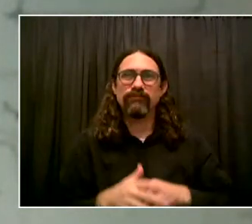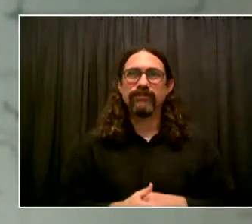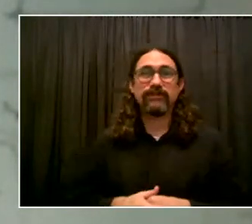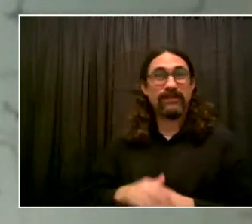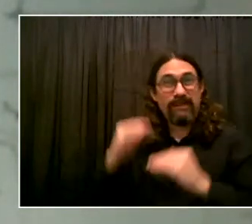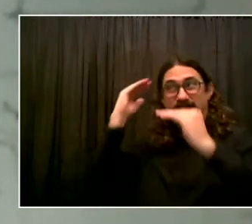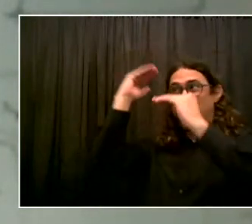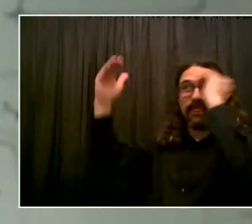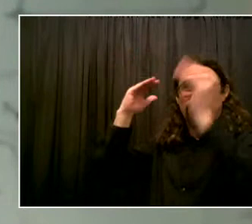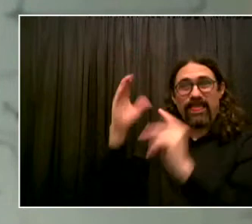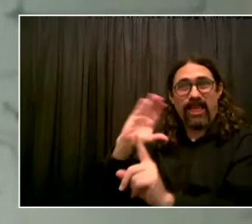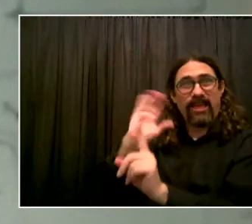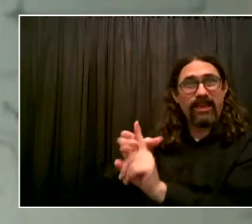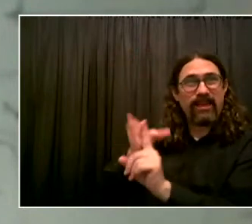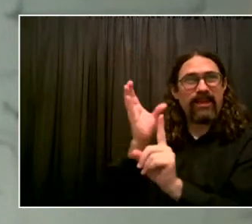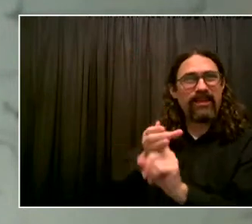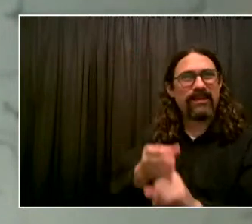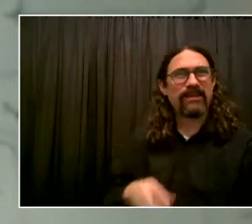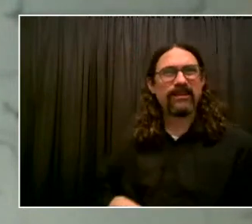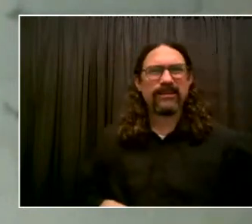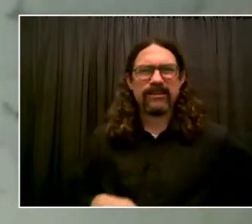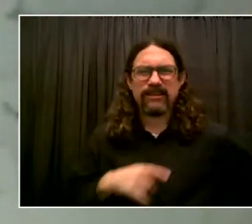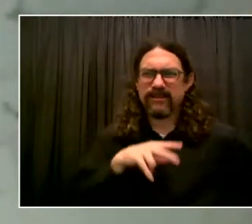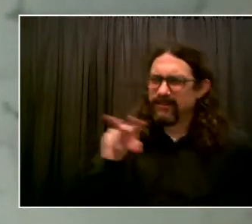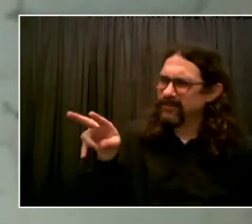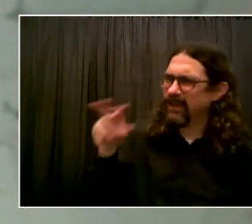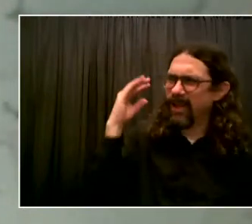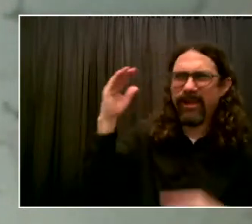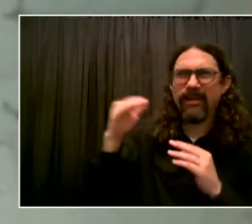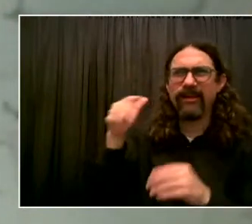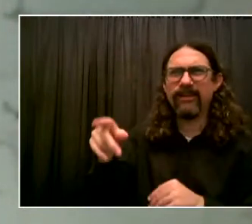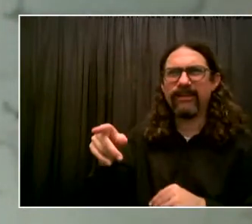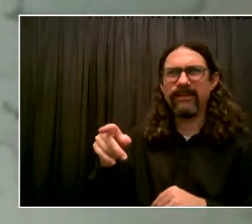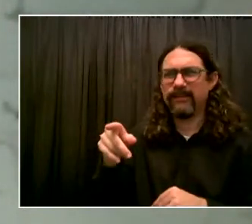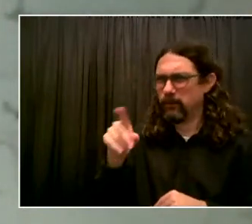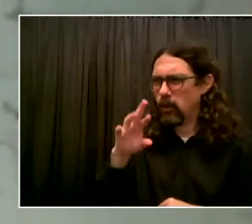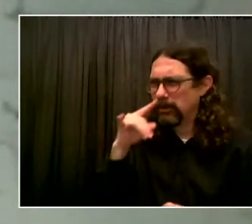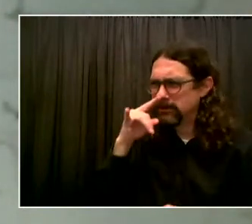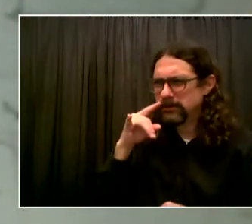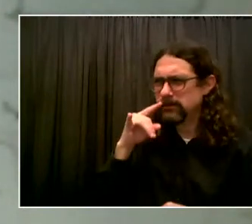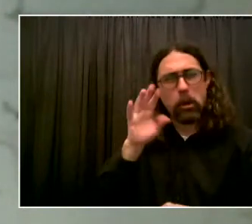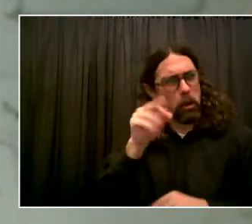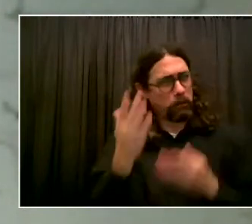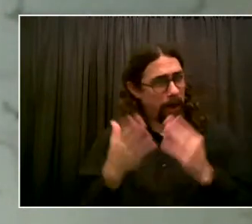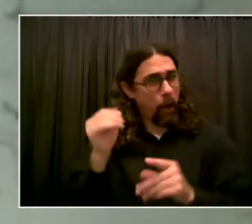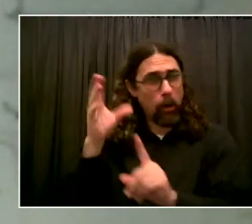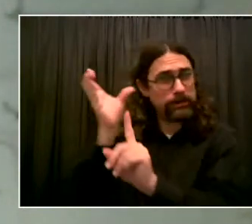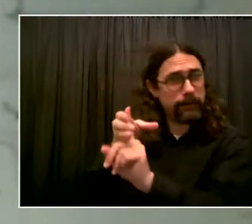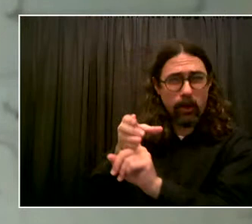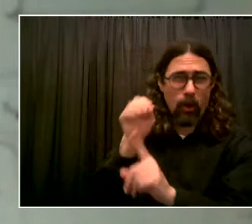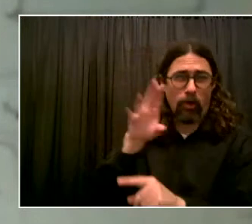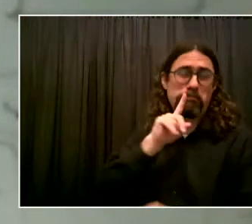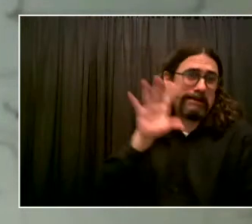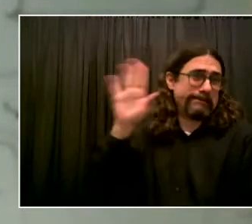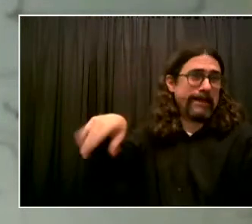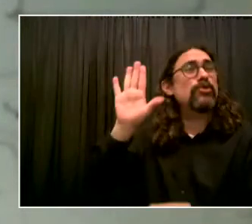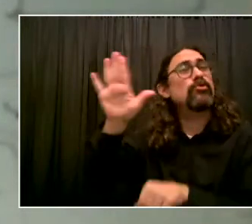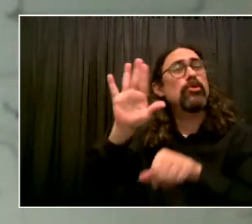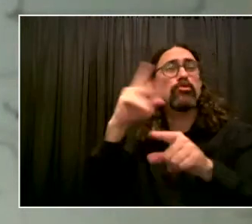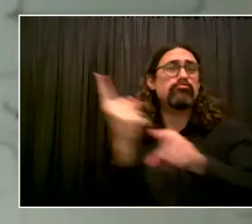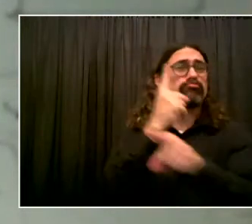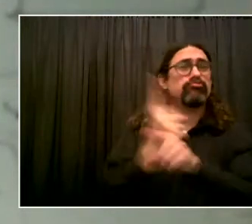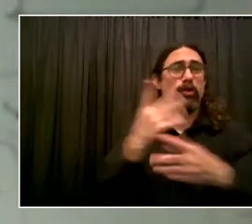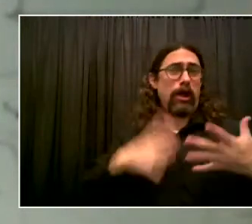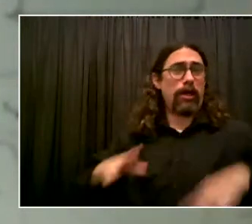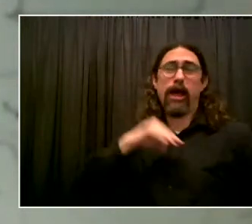costumes. I was wearing something like this. What I saw in short was New York City, a city able to